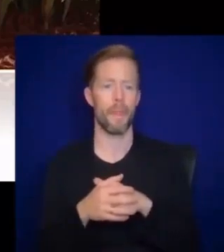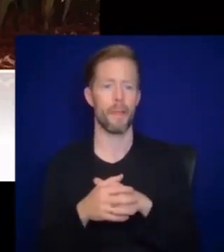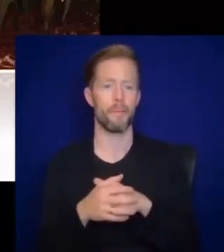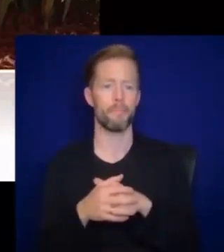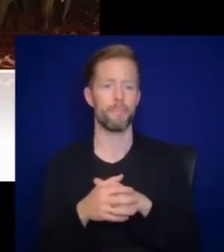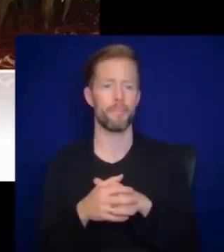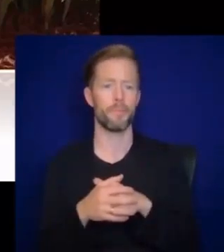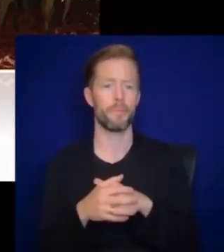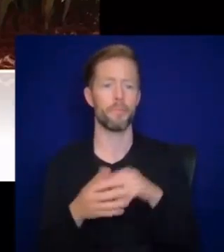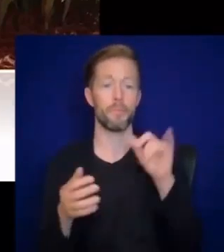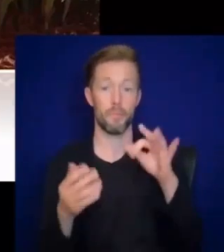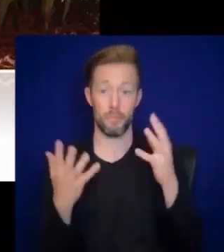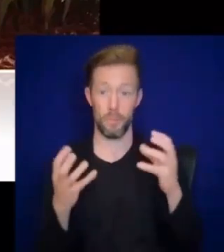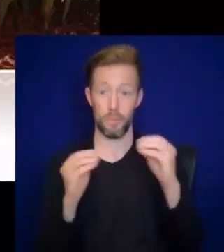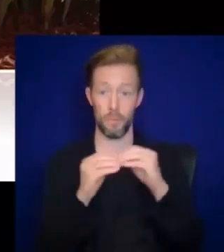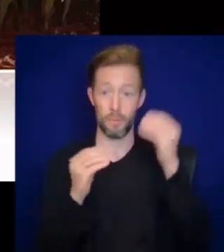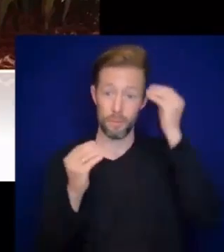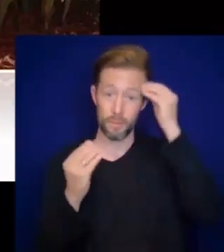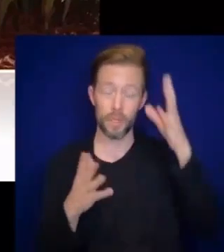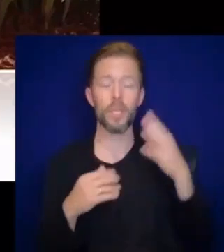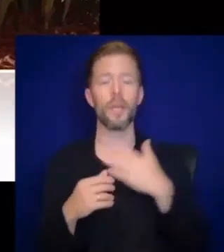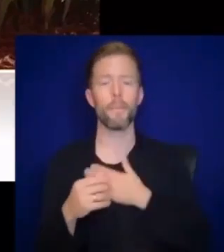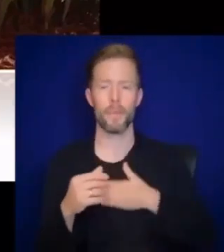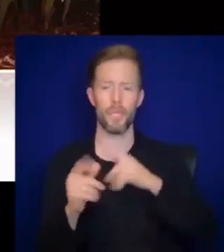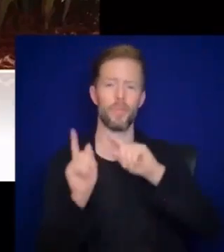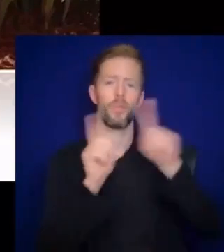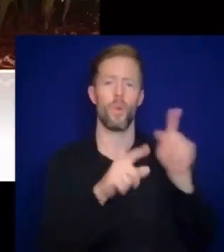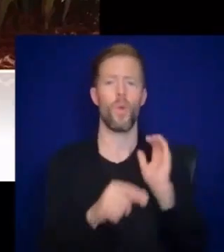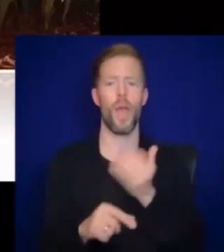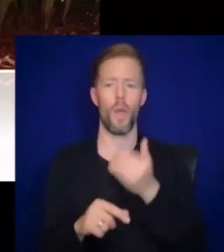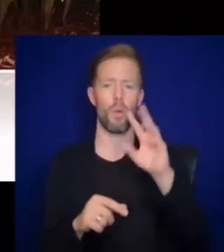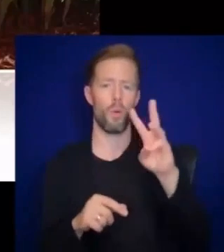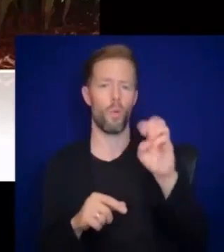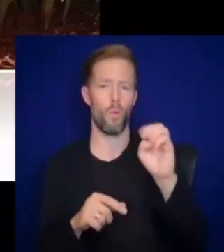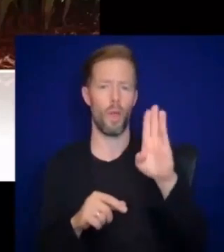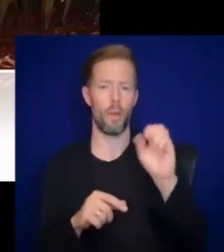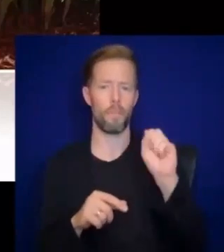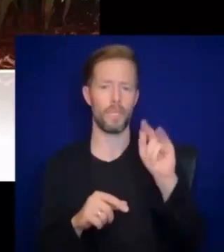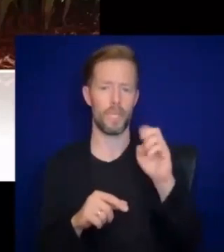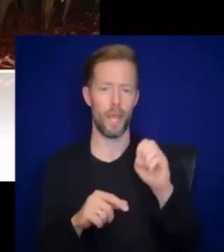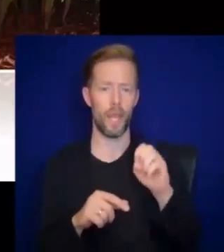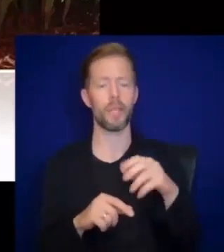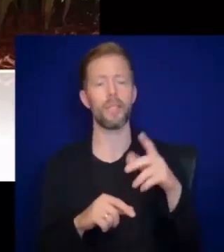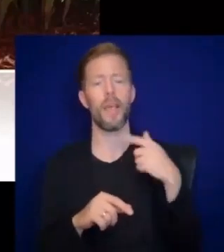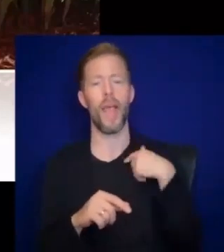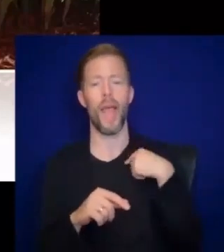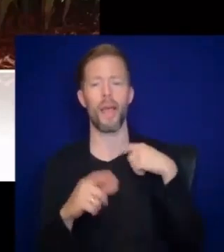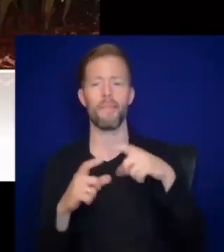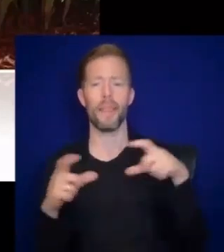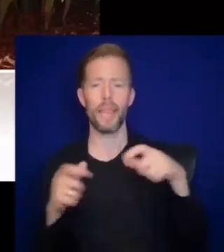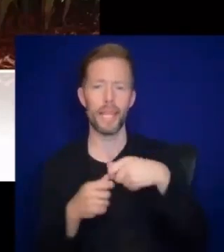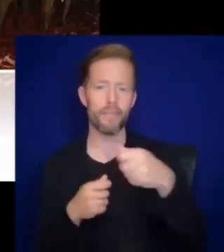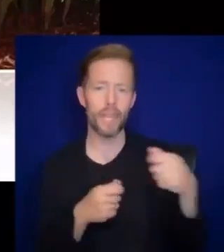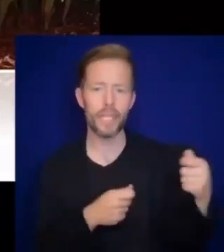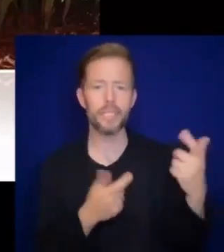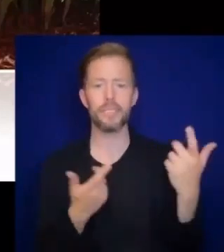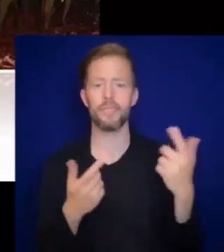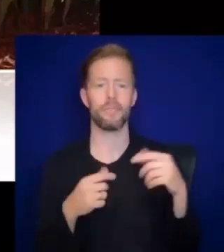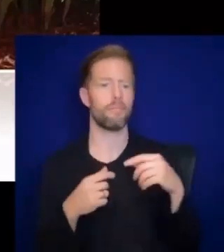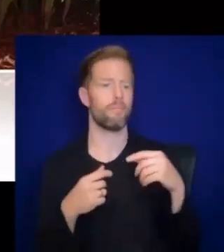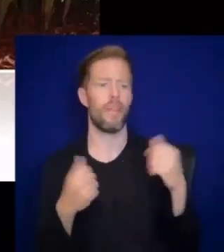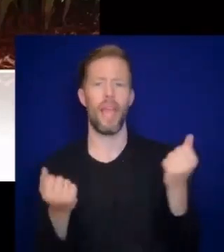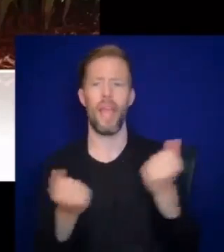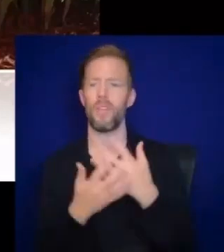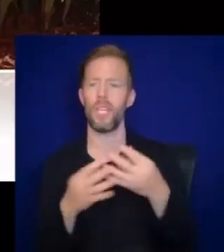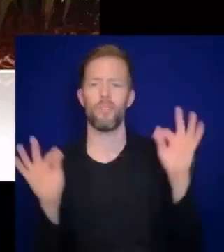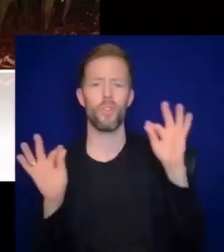with children. So if you want more information, please go to our website. We have info sheets and leaflets.